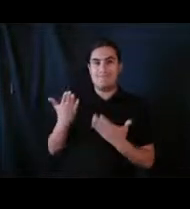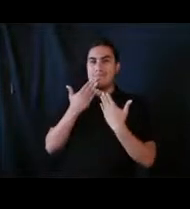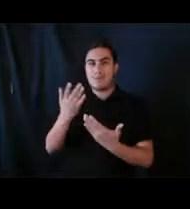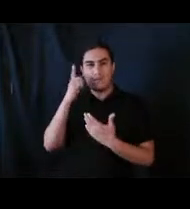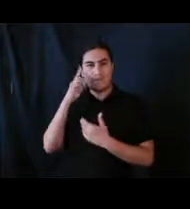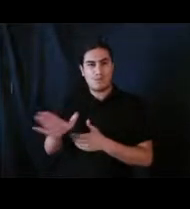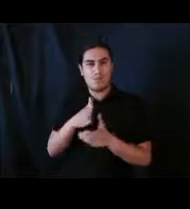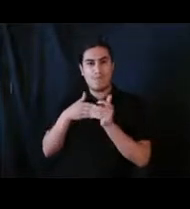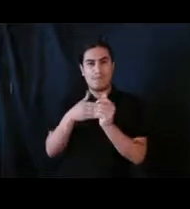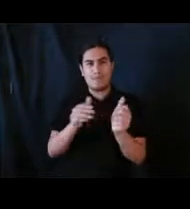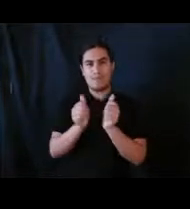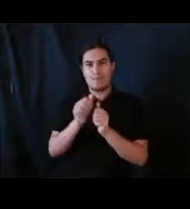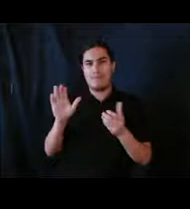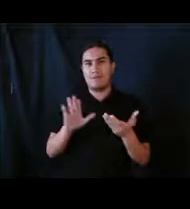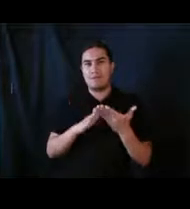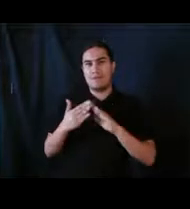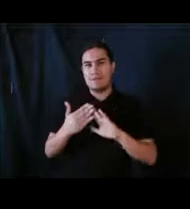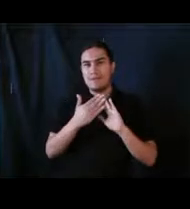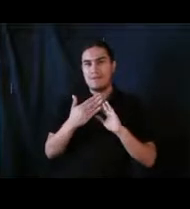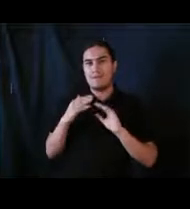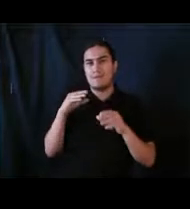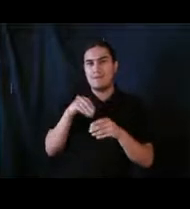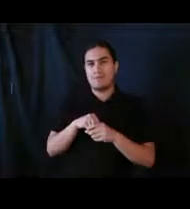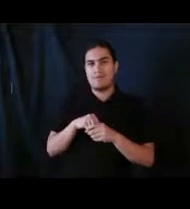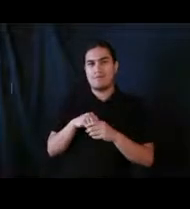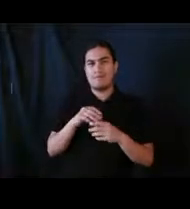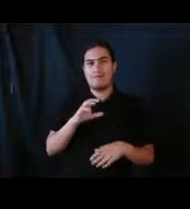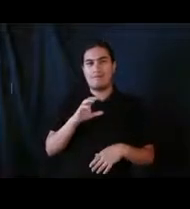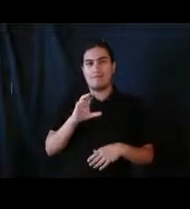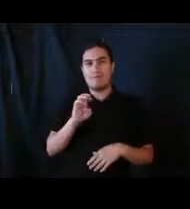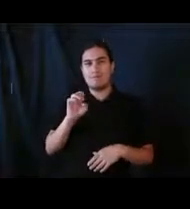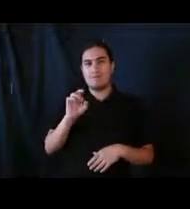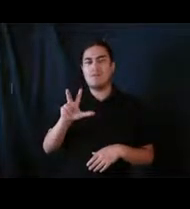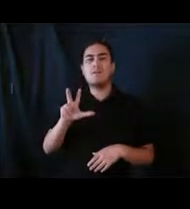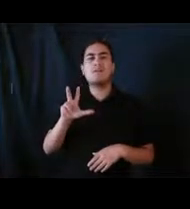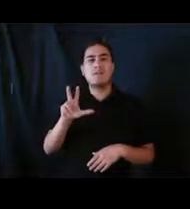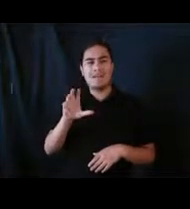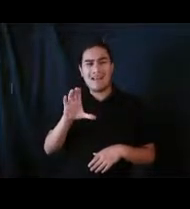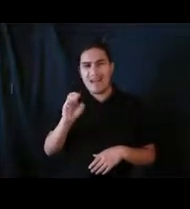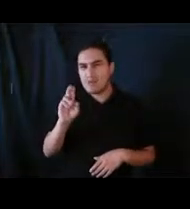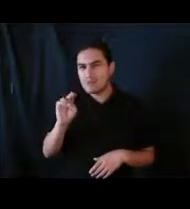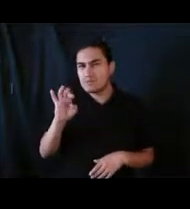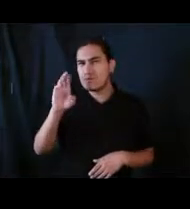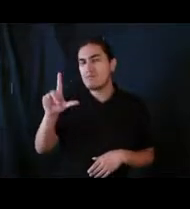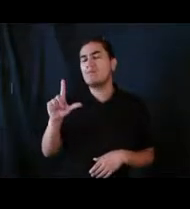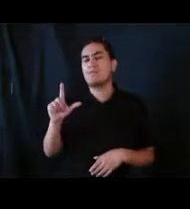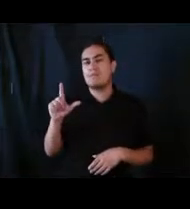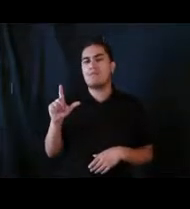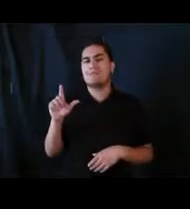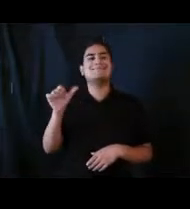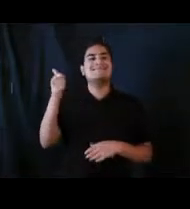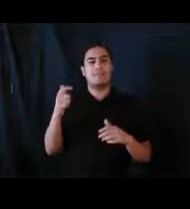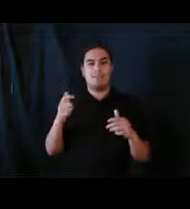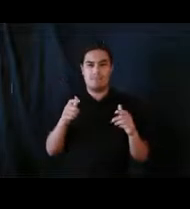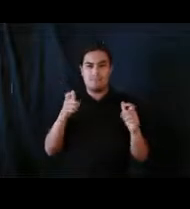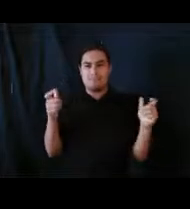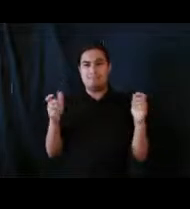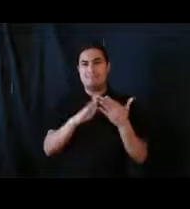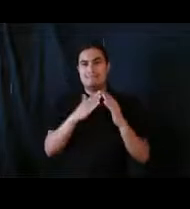this community eight years on the council seven and a half years now as mayor of the tenth largest city in america and you